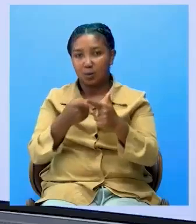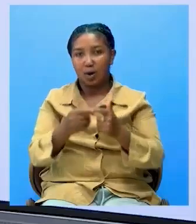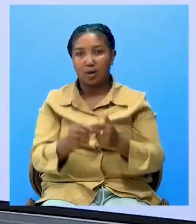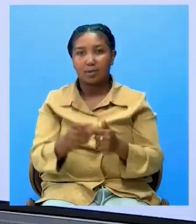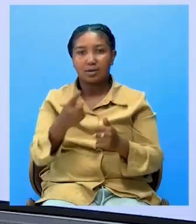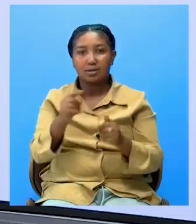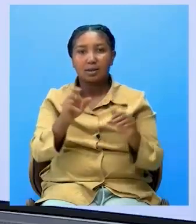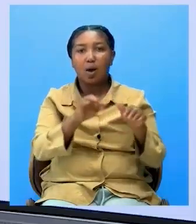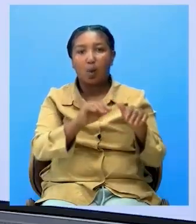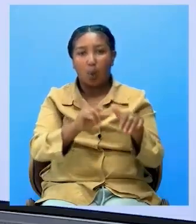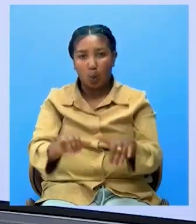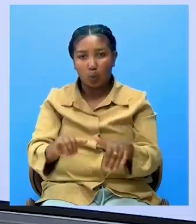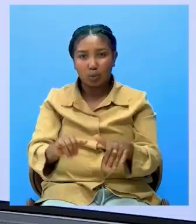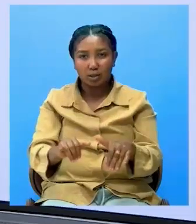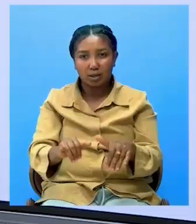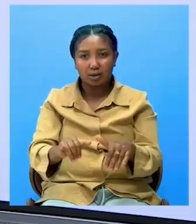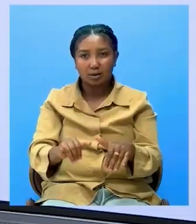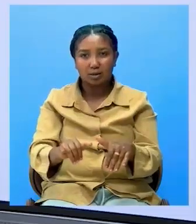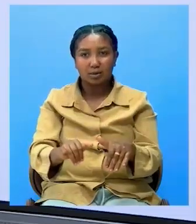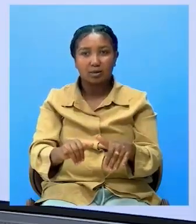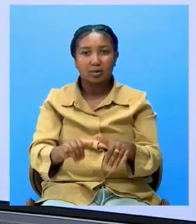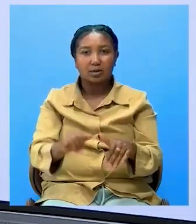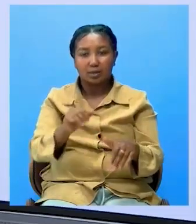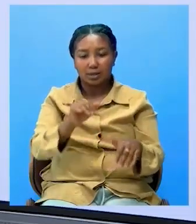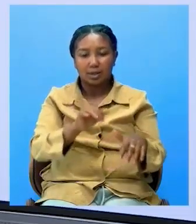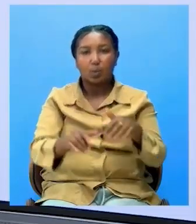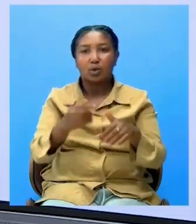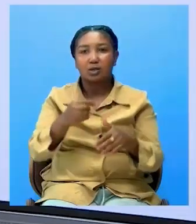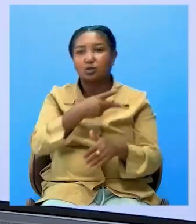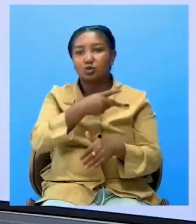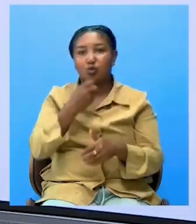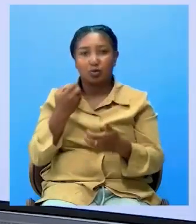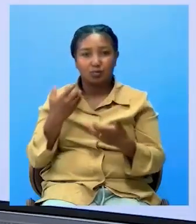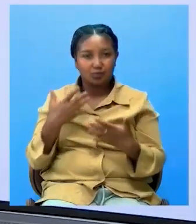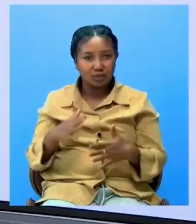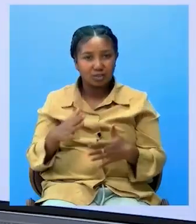The computer keyboard is stolen.